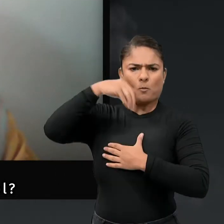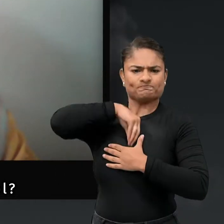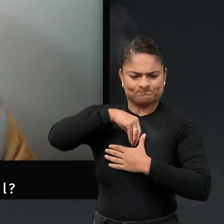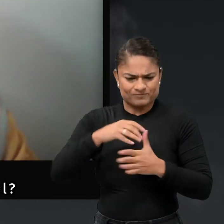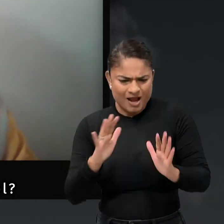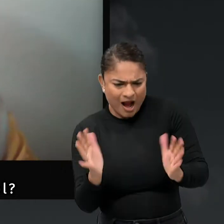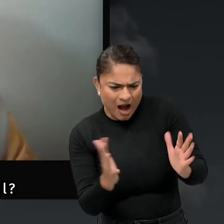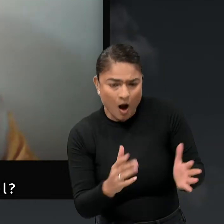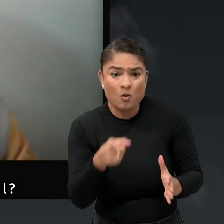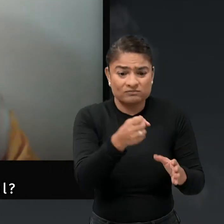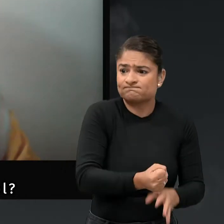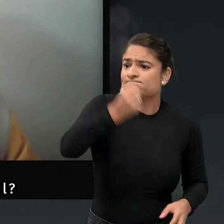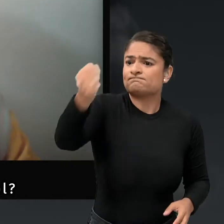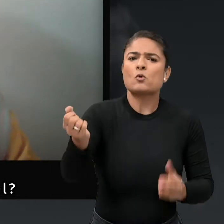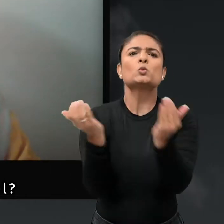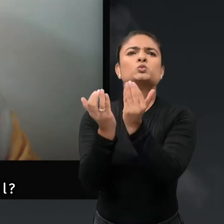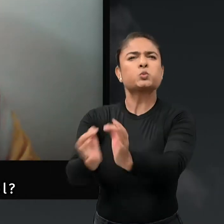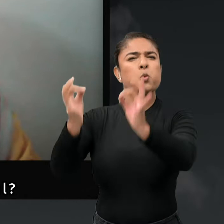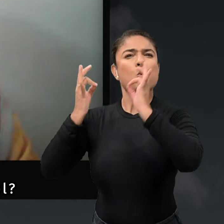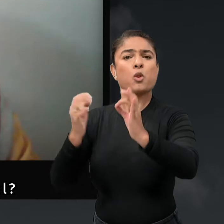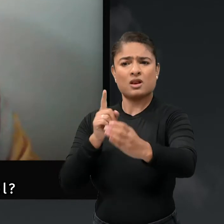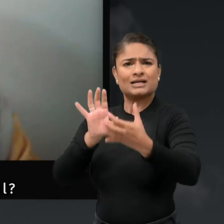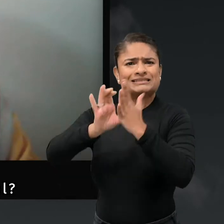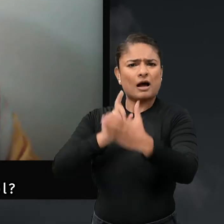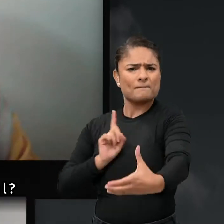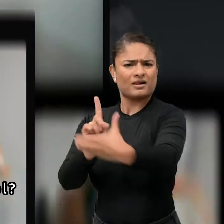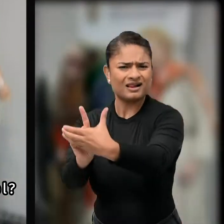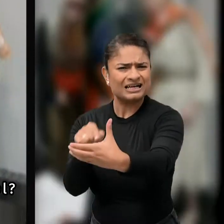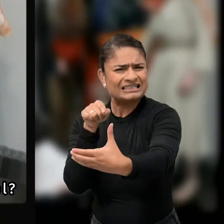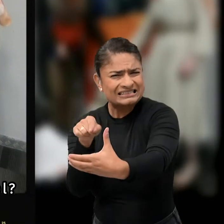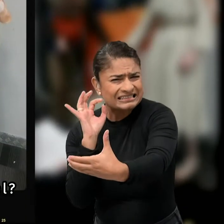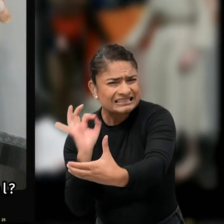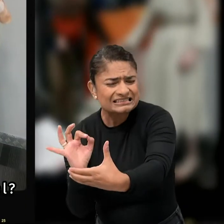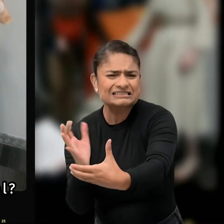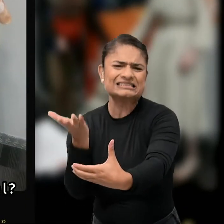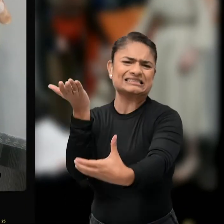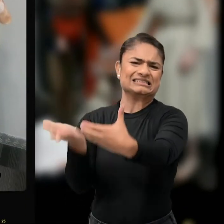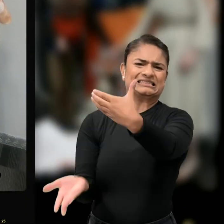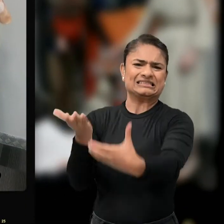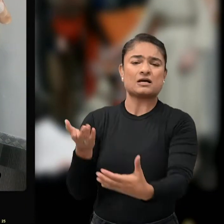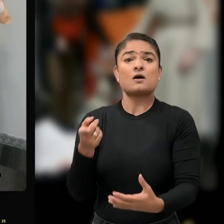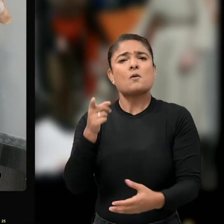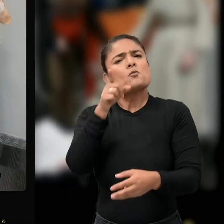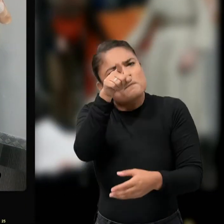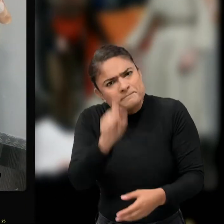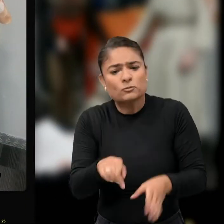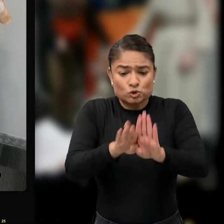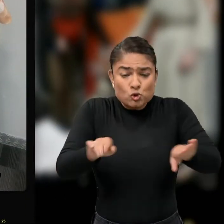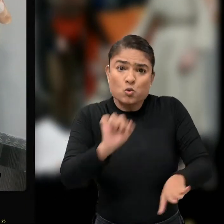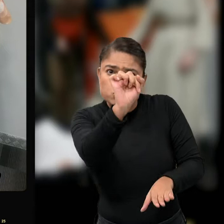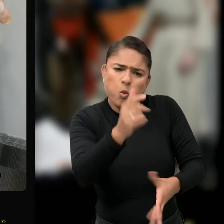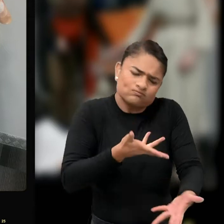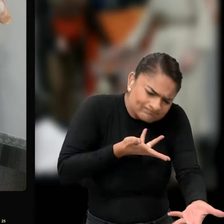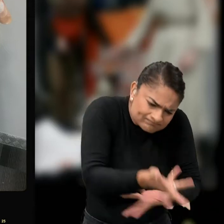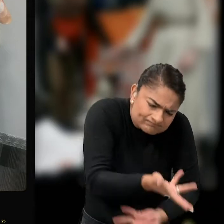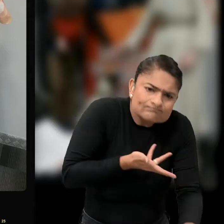a parent of a person who goes to a non-specialized school? It is how you talk to your